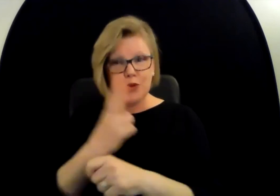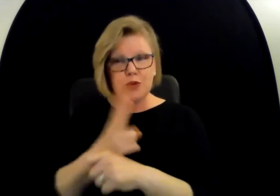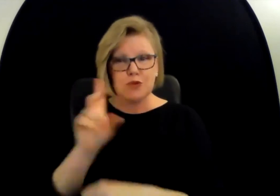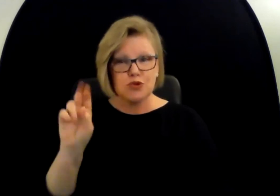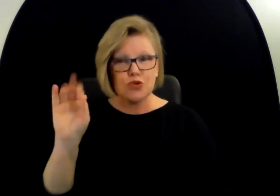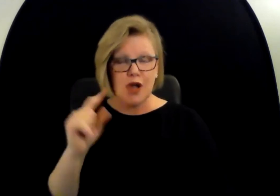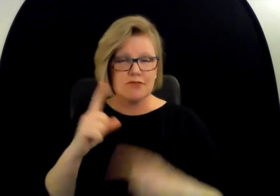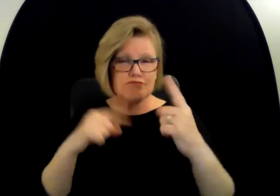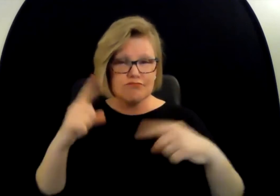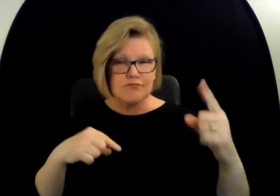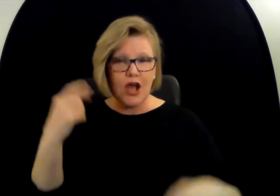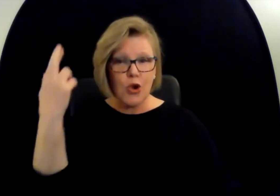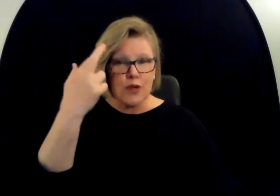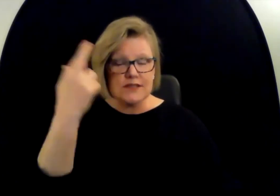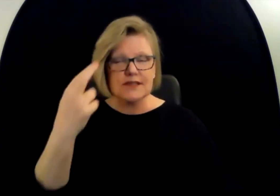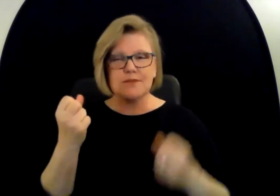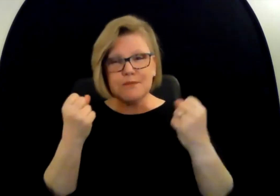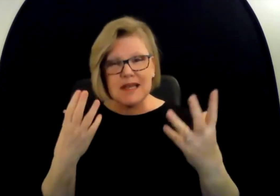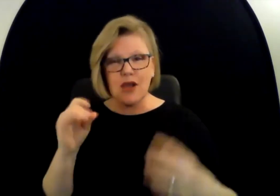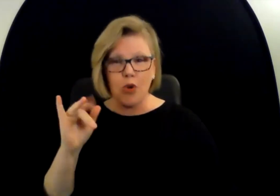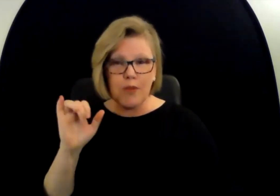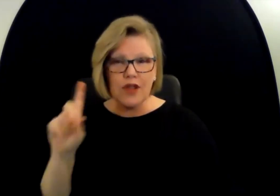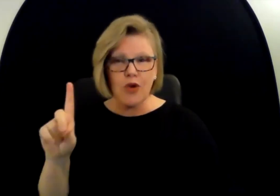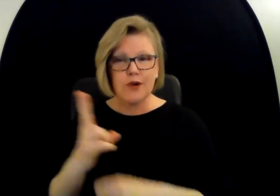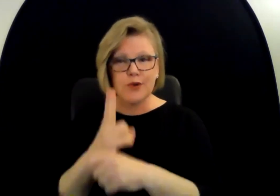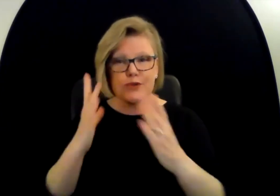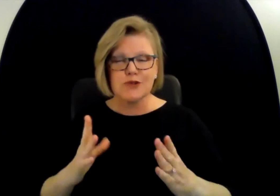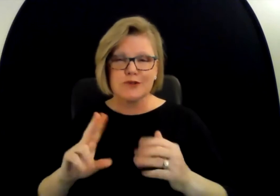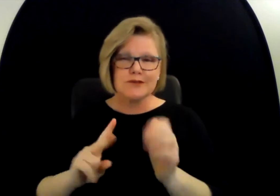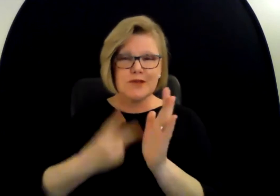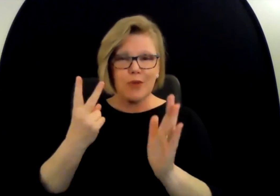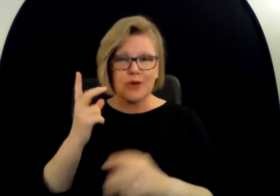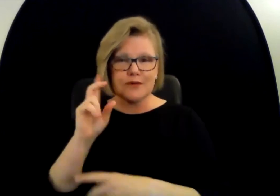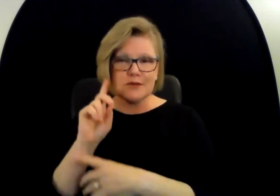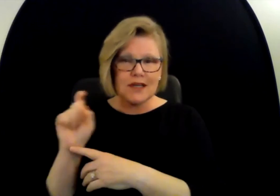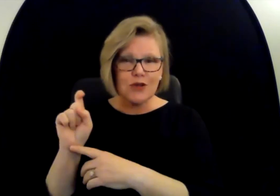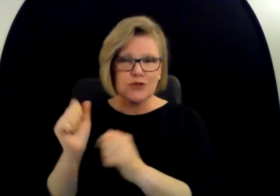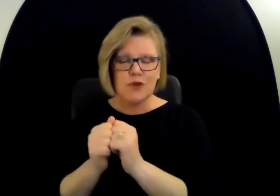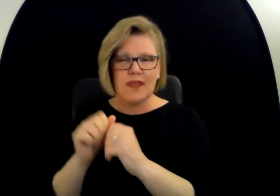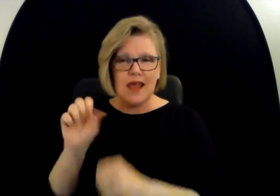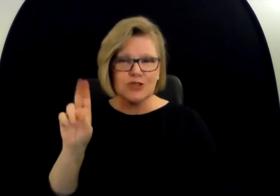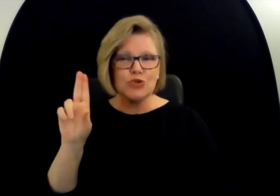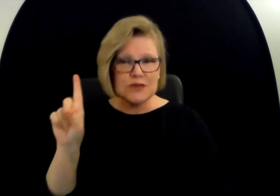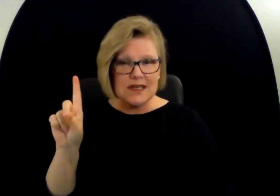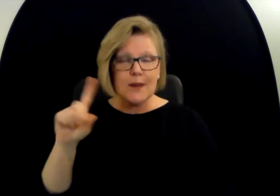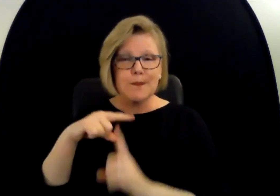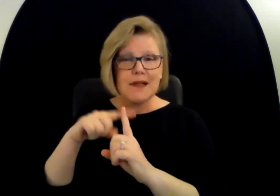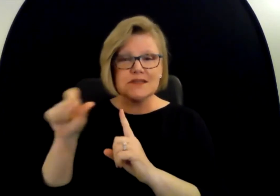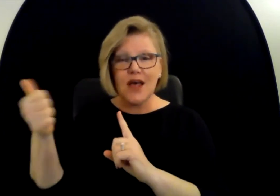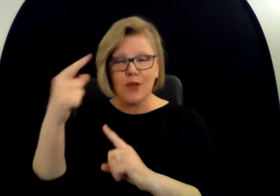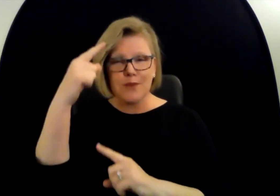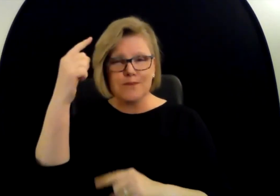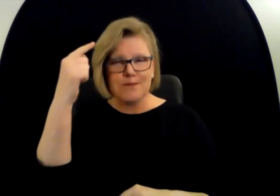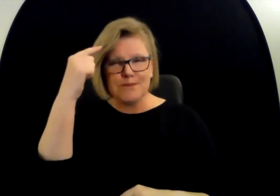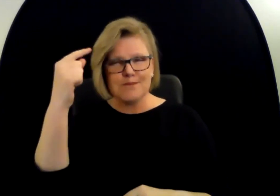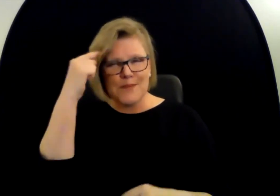lot of opioid users are often doubly diagnosed with the SUD, but also other mental health